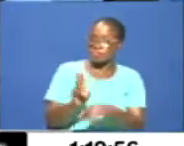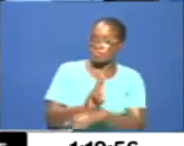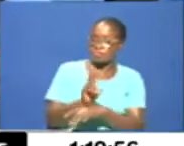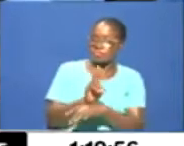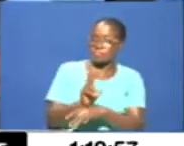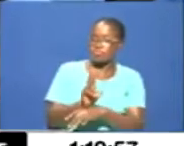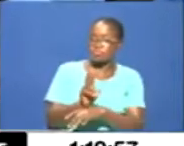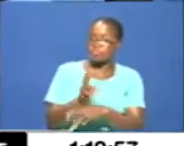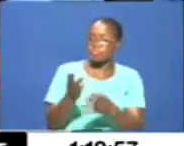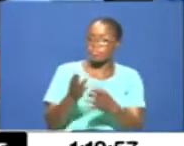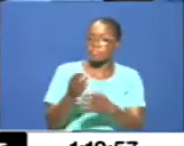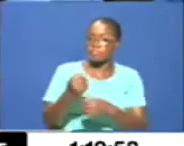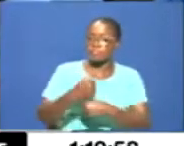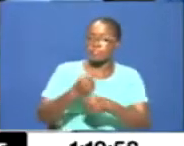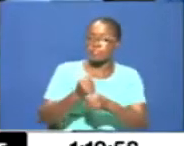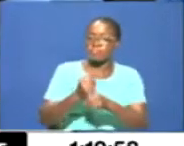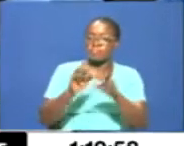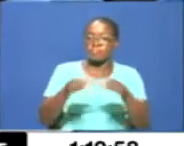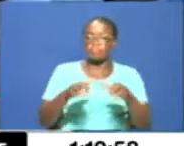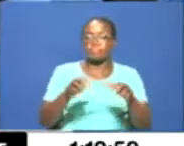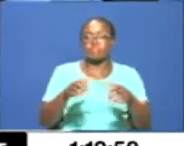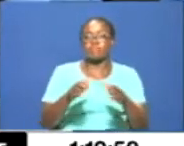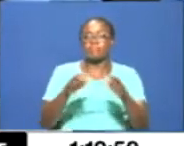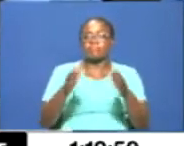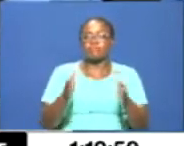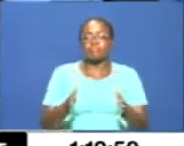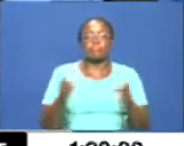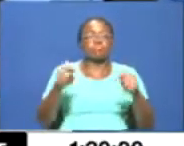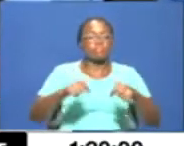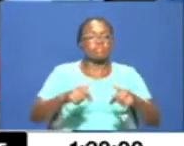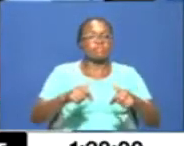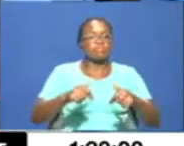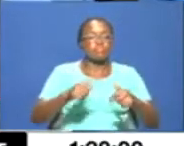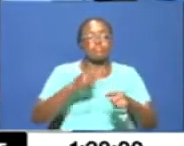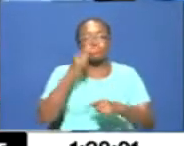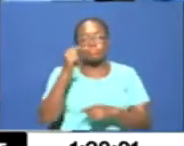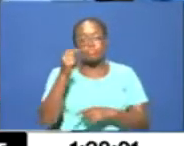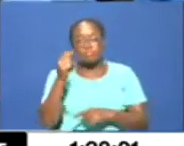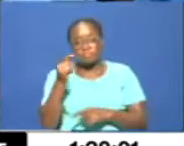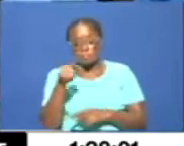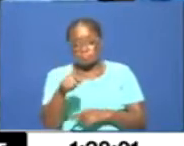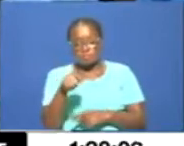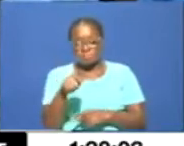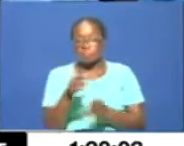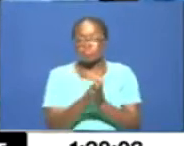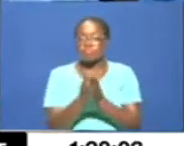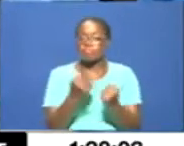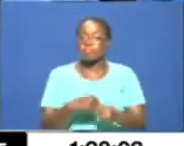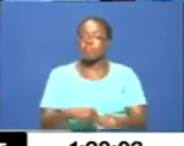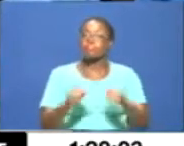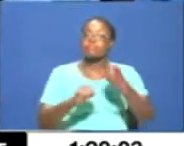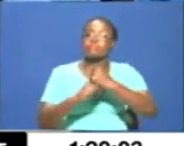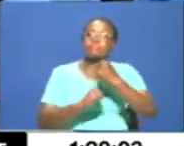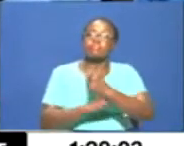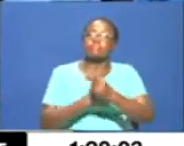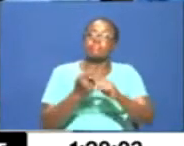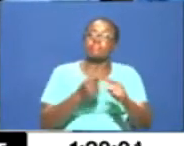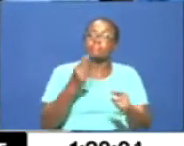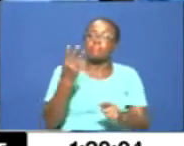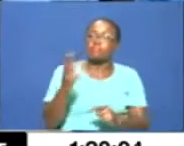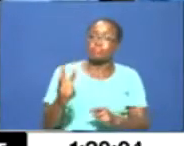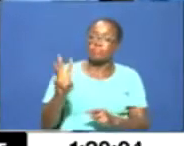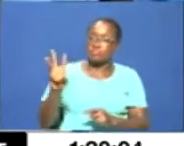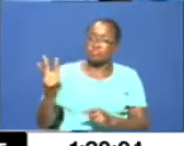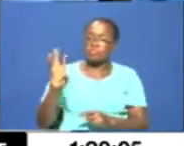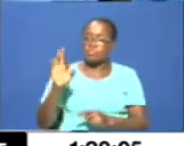agriculture. And that's why we have even our farmers today to attest to this. And the ability and the support from WWF, I'm sure we are